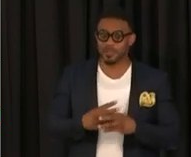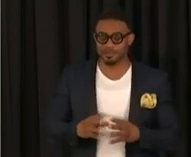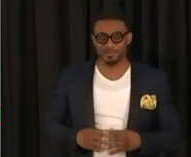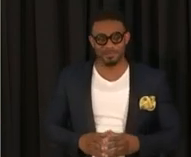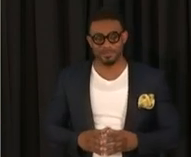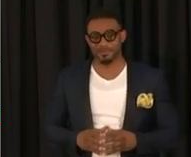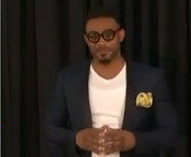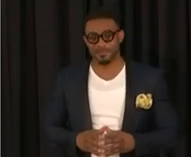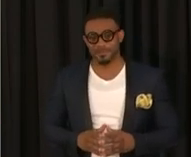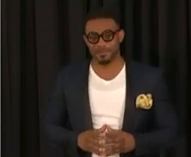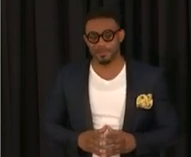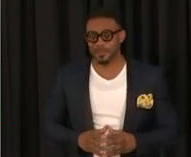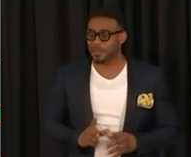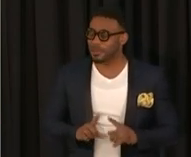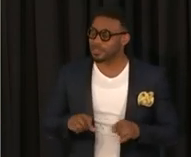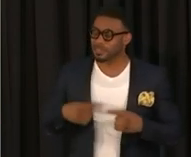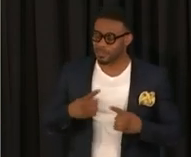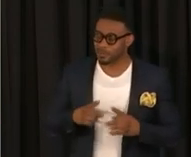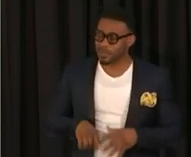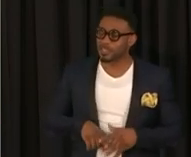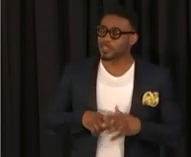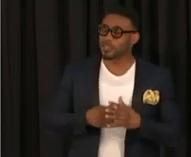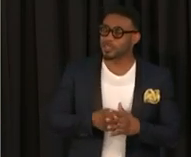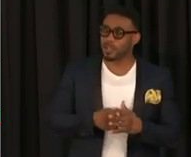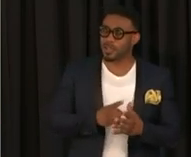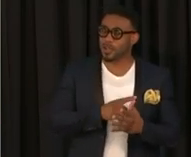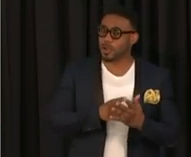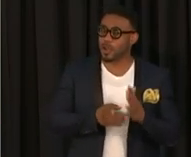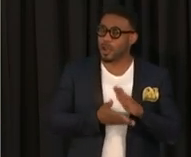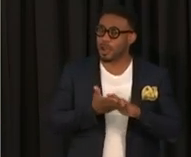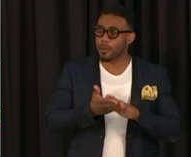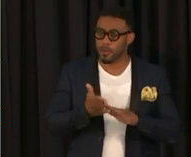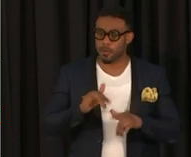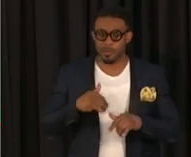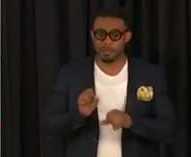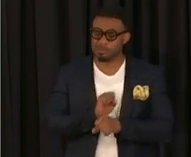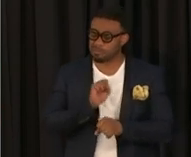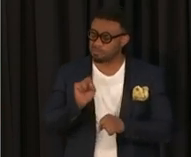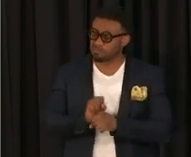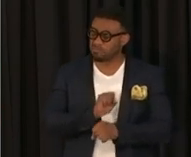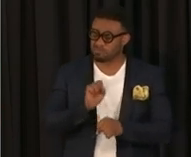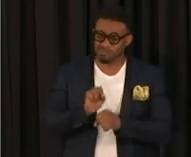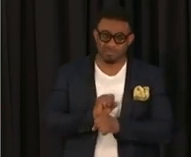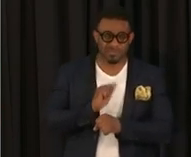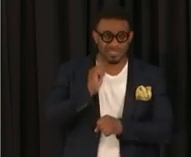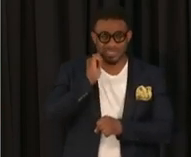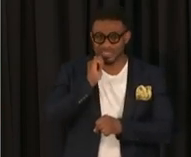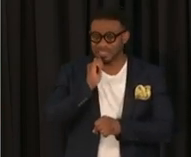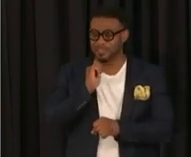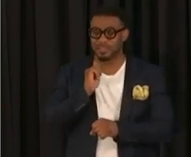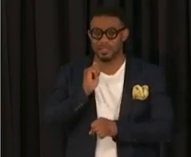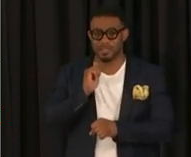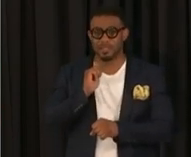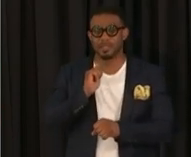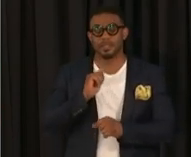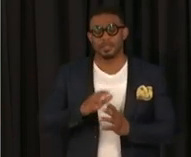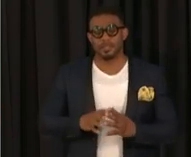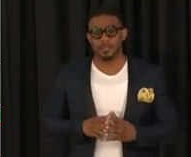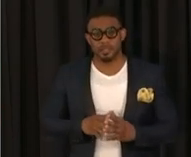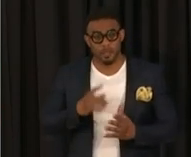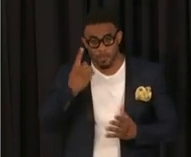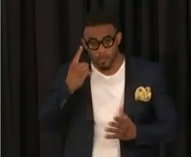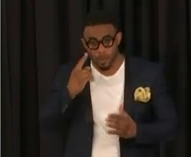world. But since we've launched those operations, we've been working tirelessly with the folks here on the stage and